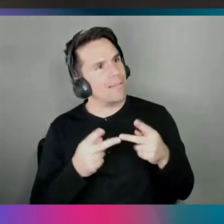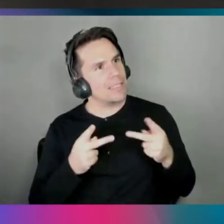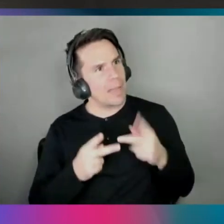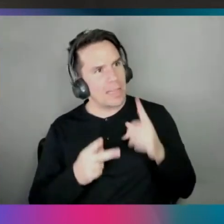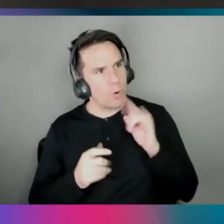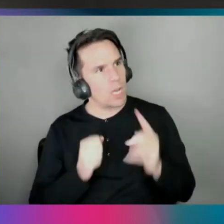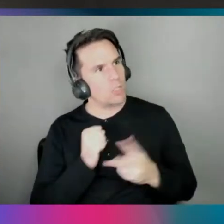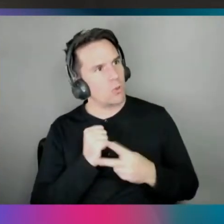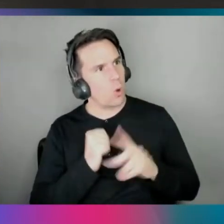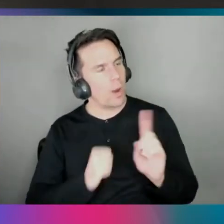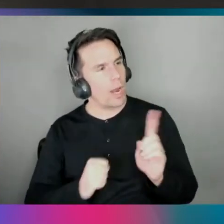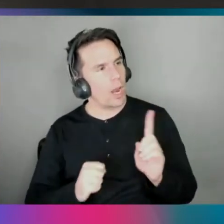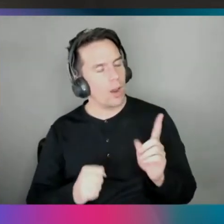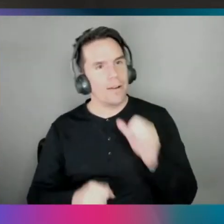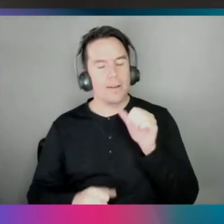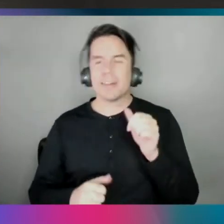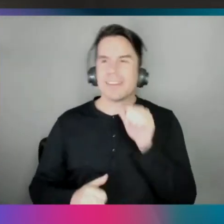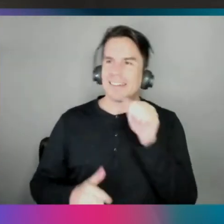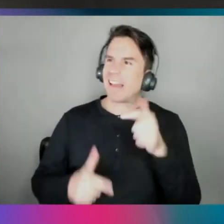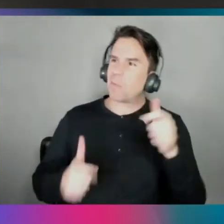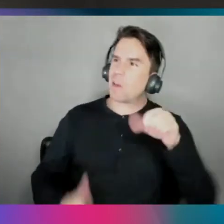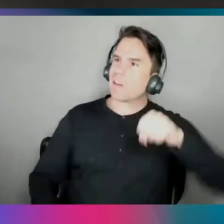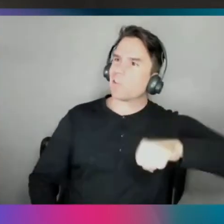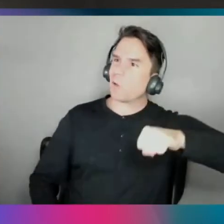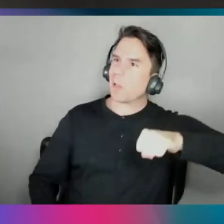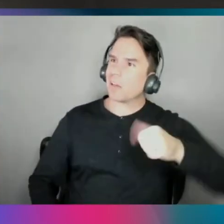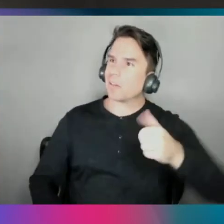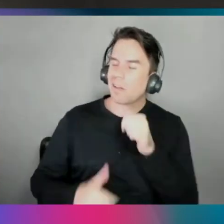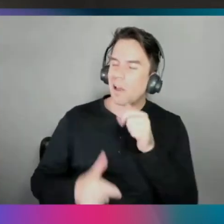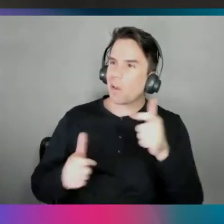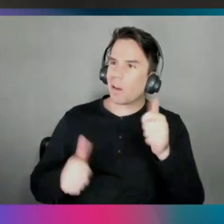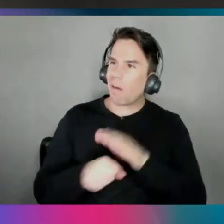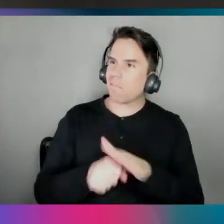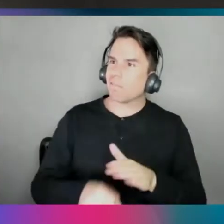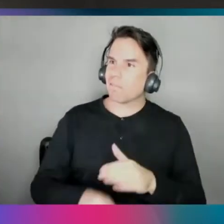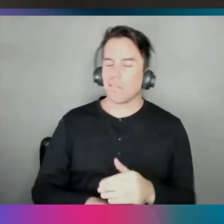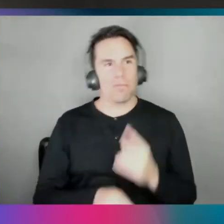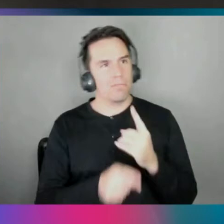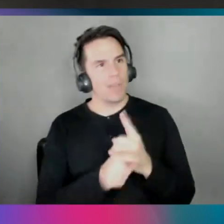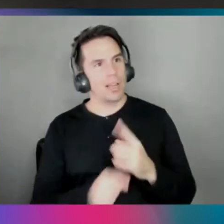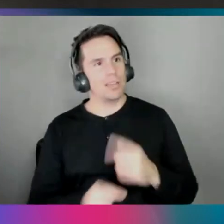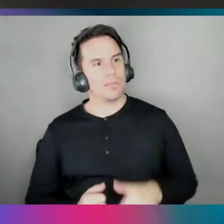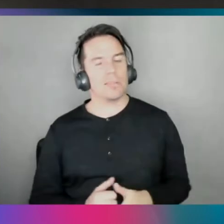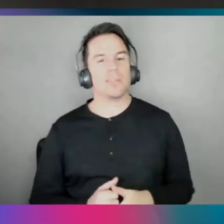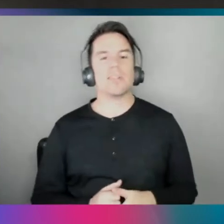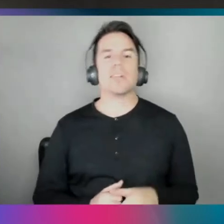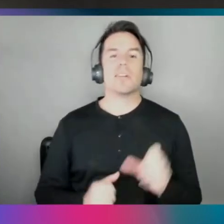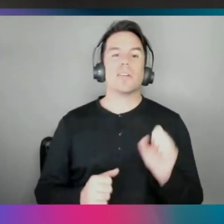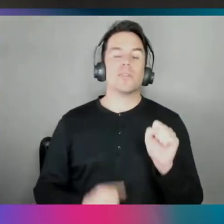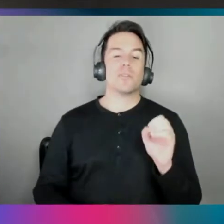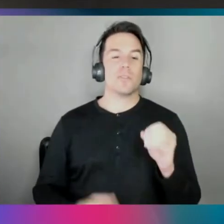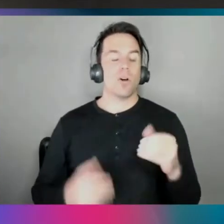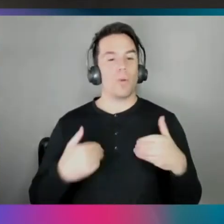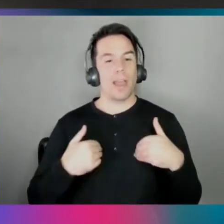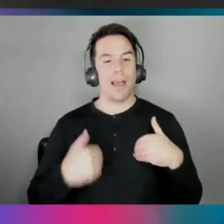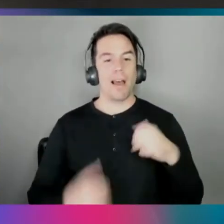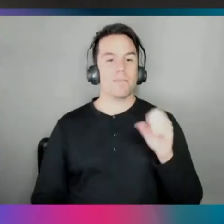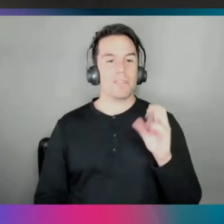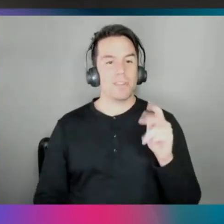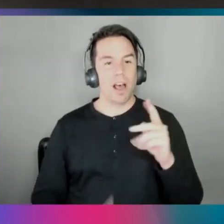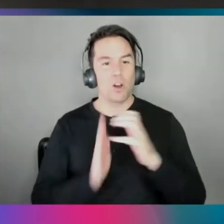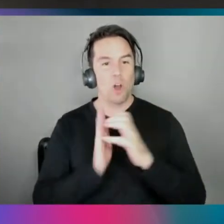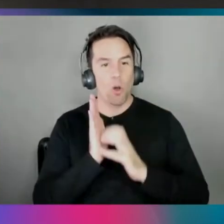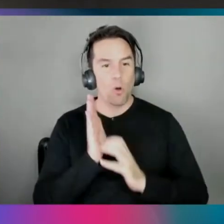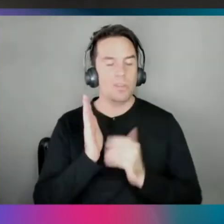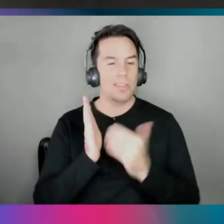a suitcase. Exactly. So we have, our stock code descriptions, et cetera. Here we're kind of go through this stuff. We're going